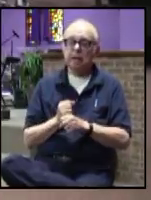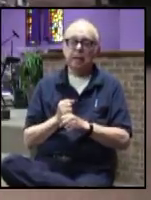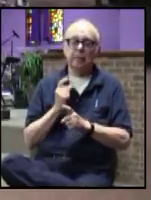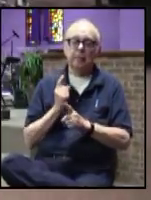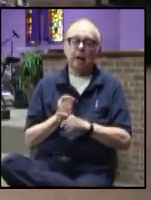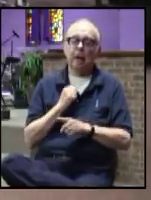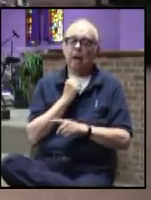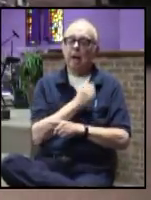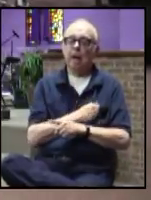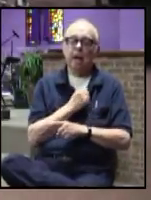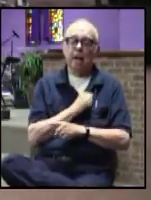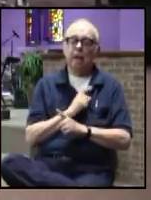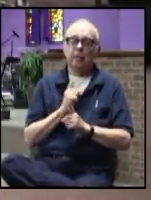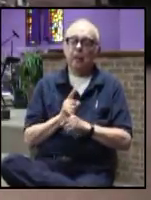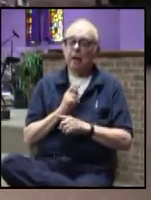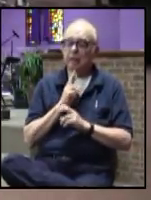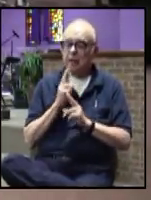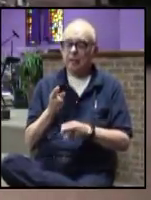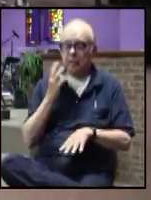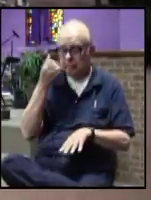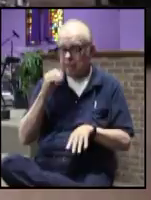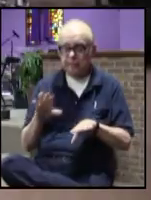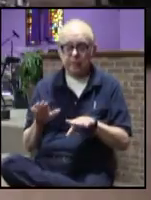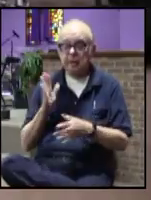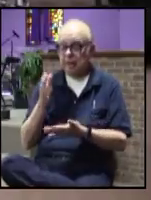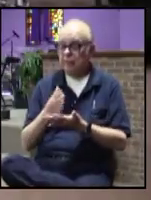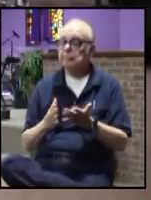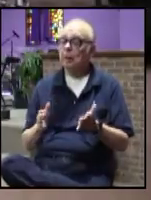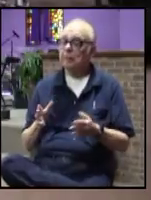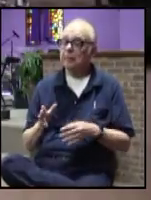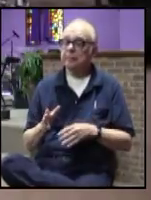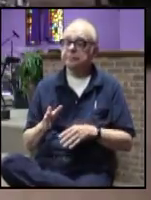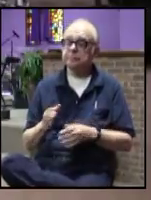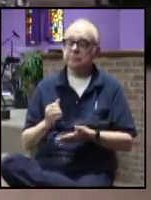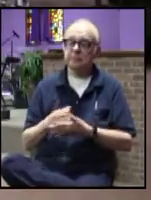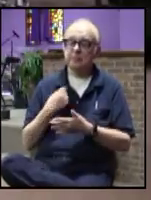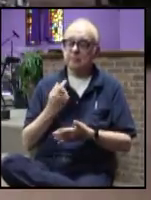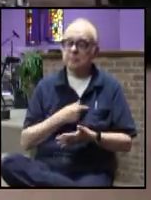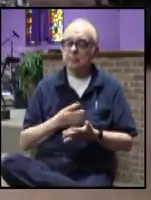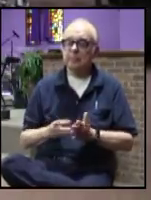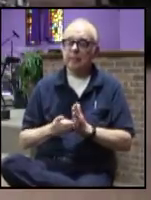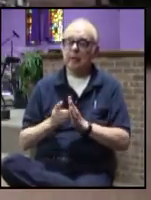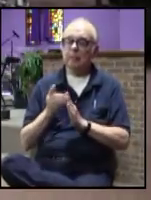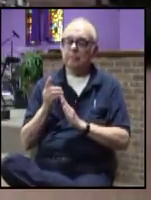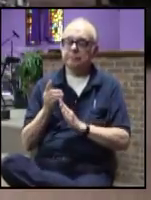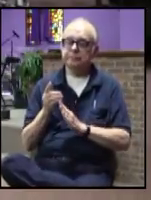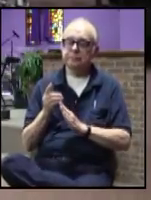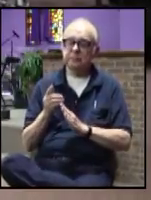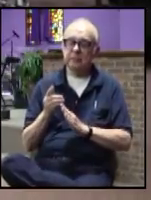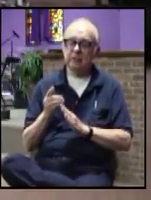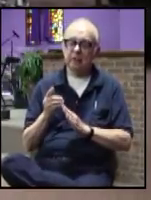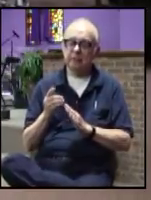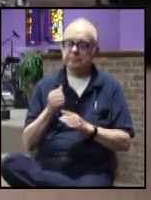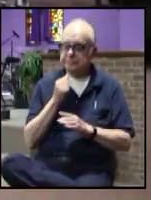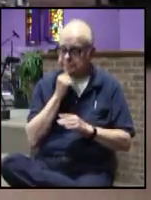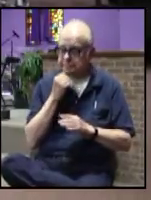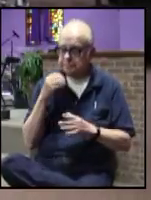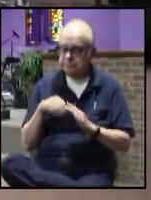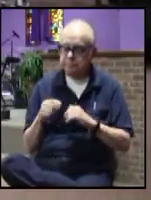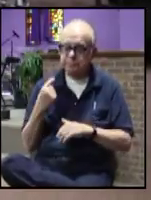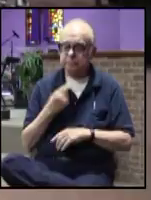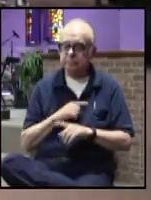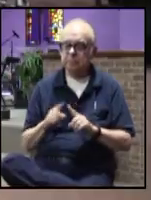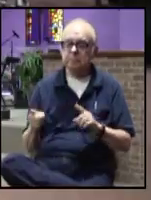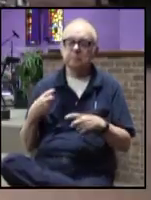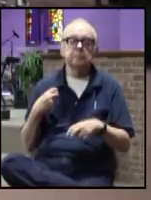attitude and the right response. God's doing His part, ladies and gentlemen, and helping us to develop, or helping to develop patience in us. But